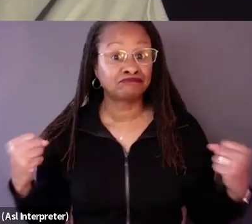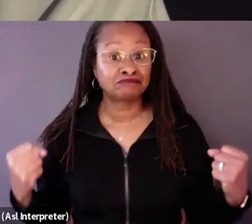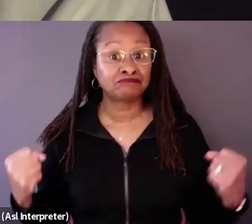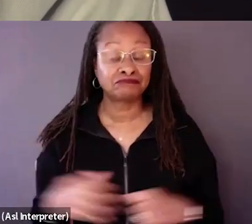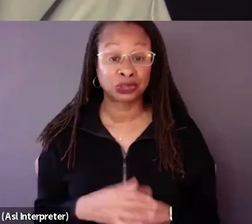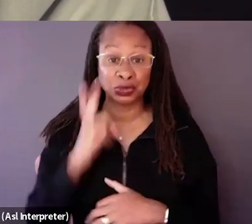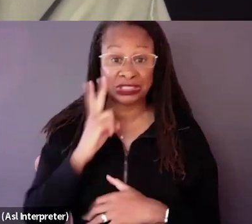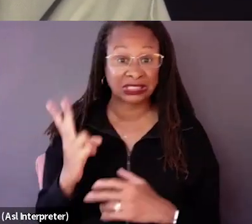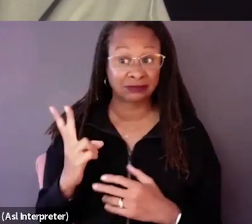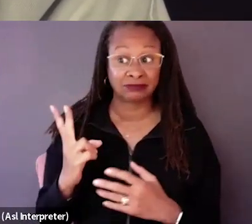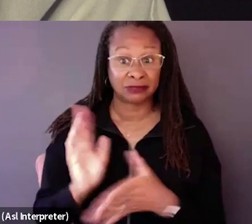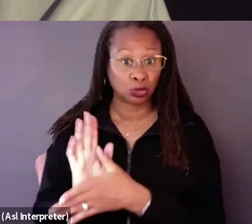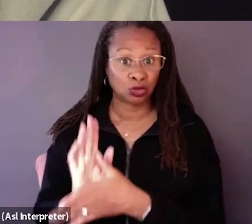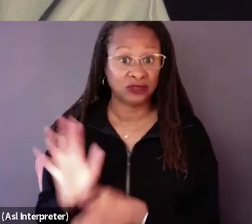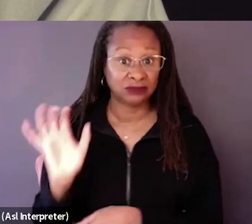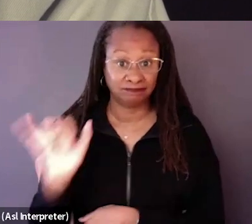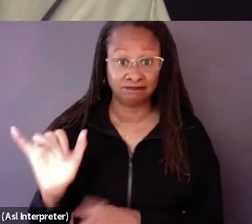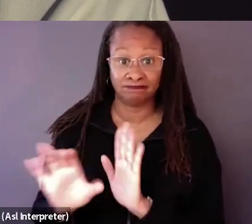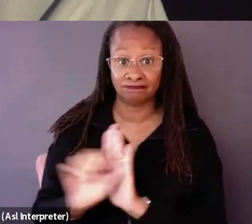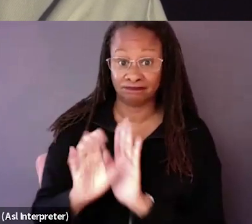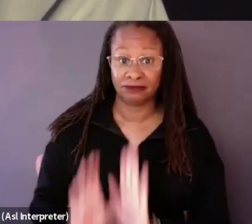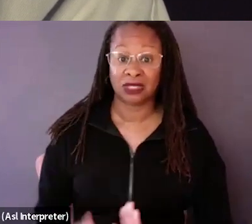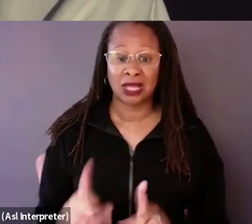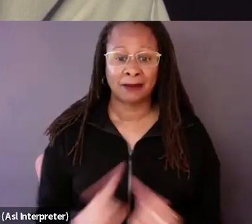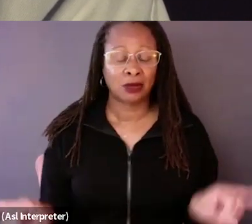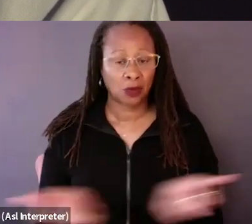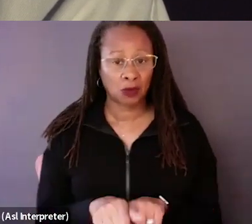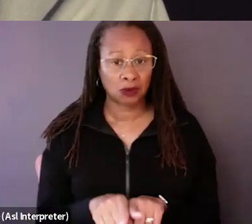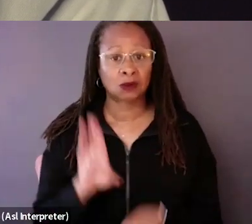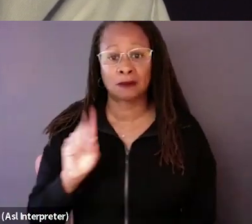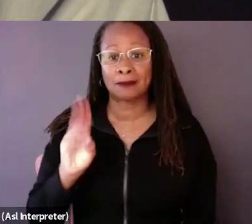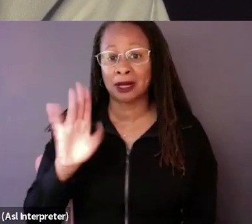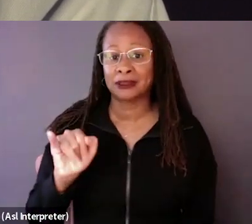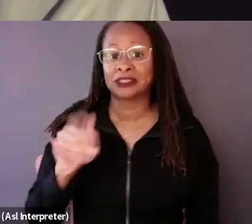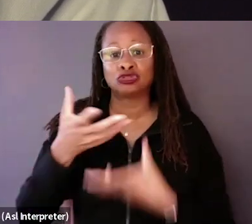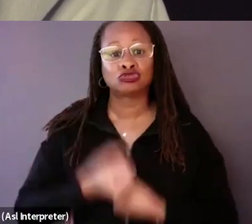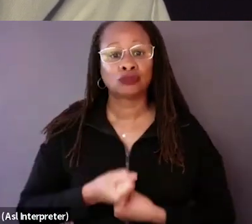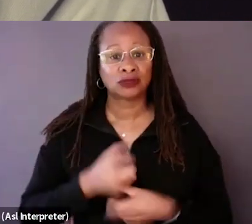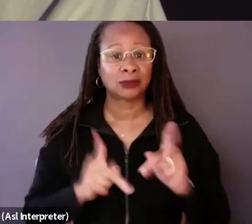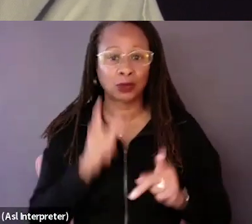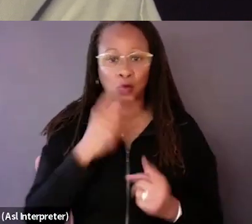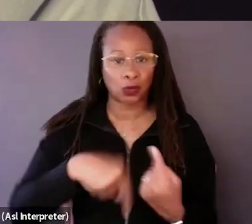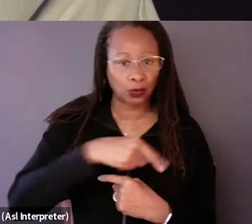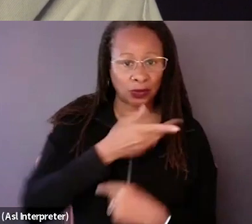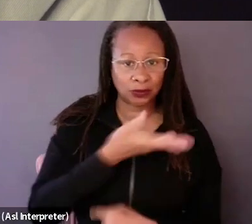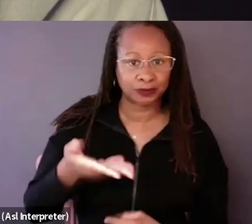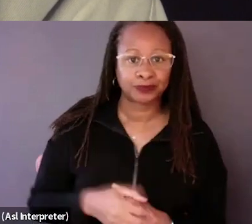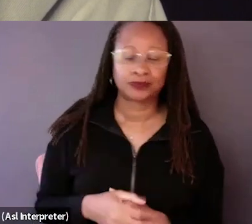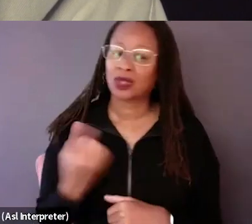yeah. What would you say is Bobby's greatest strength or his power as a political